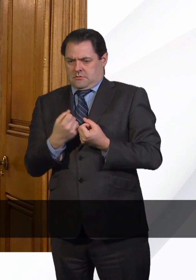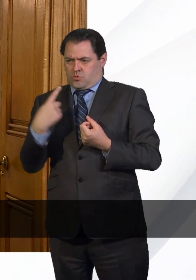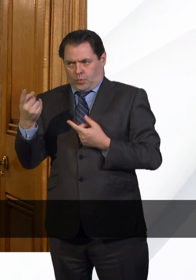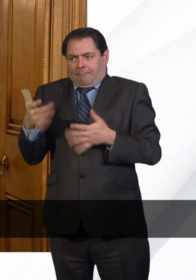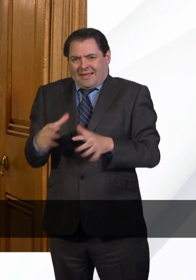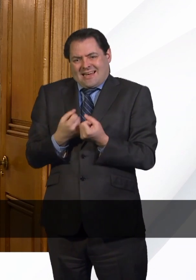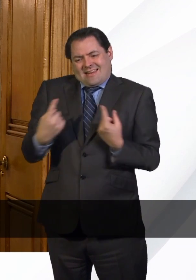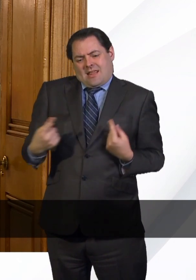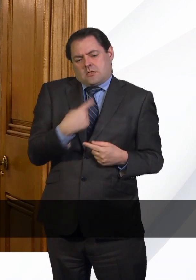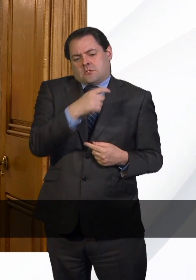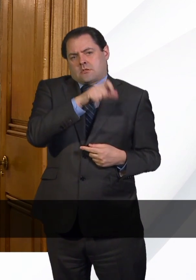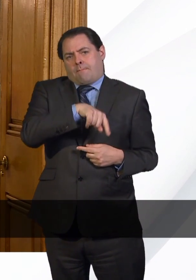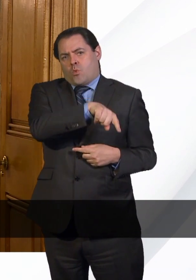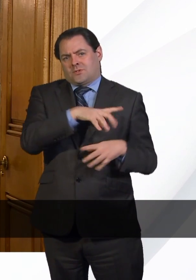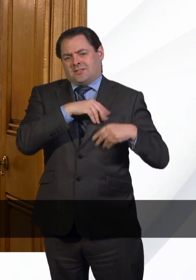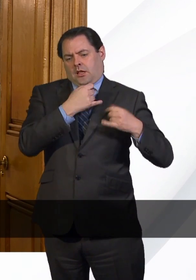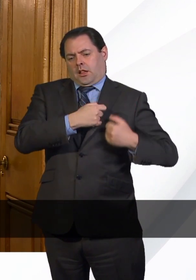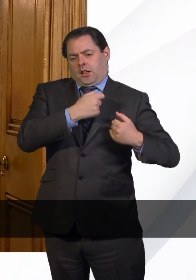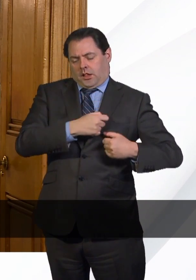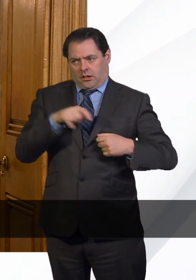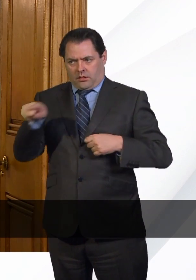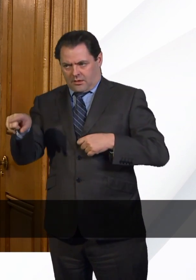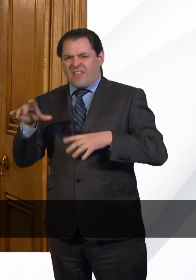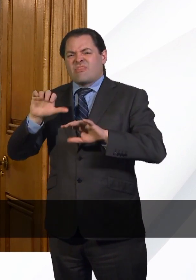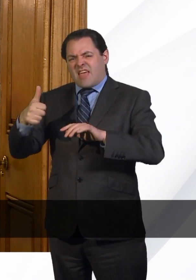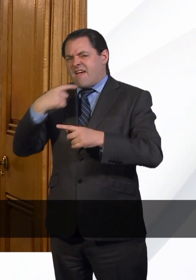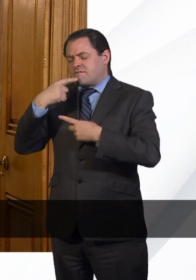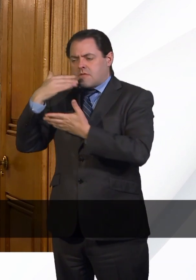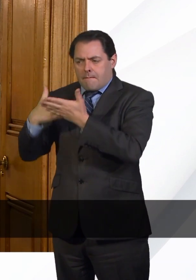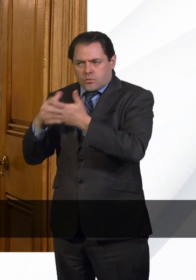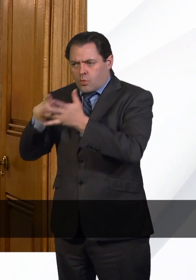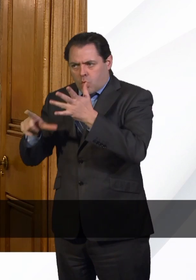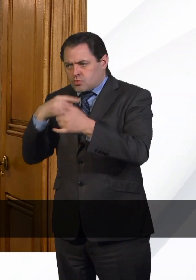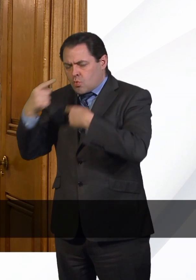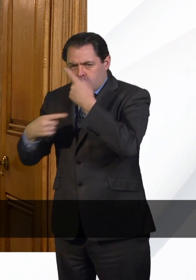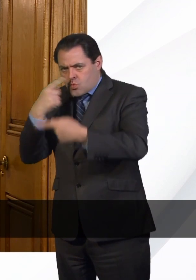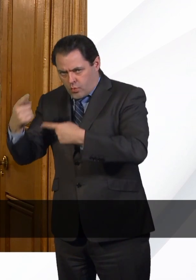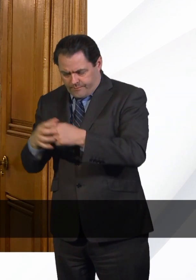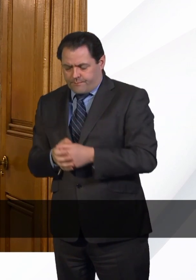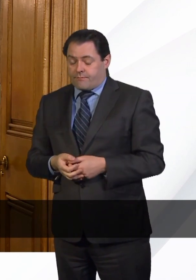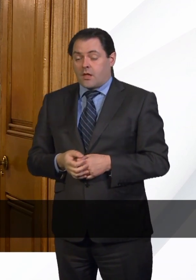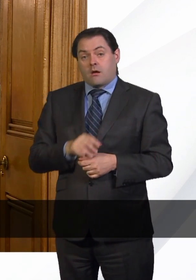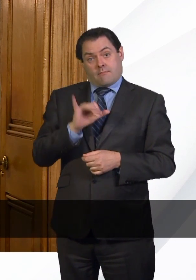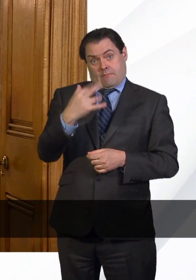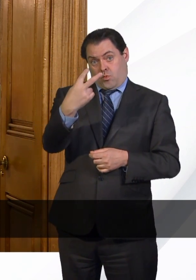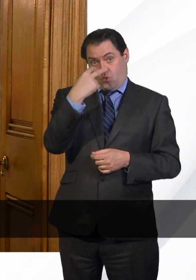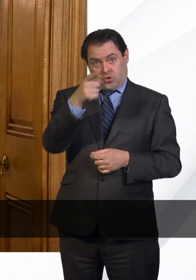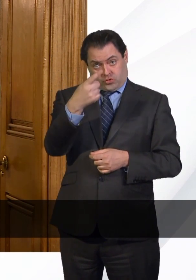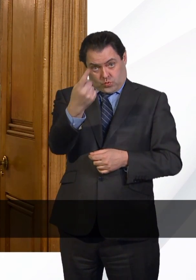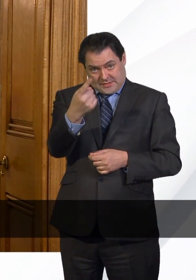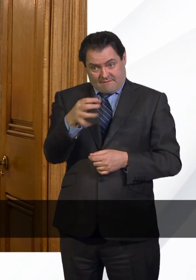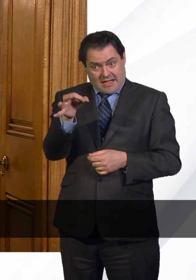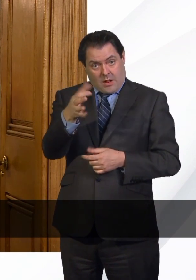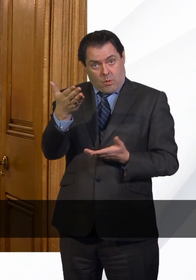ordering function will then be built in. If you're watching this and you live on the Isle of Wight, I have a